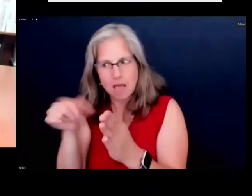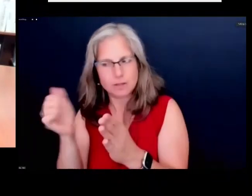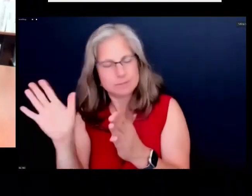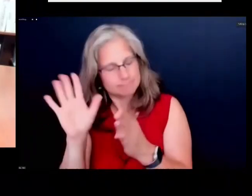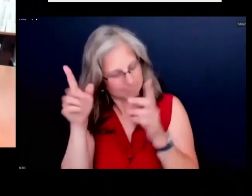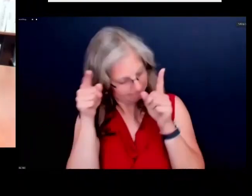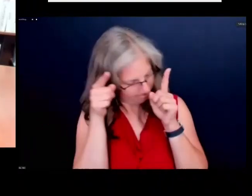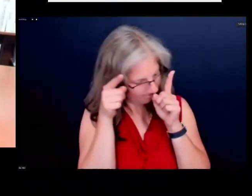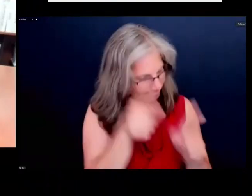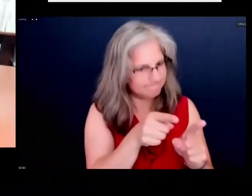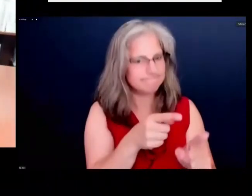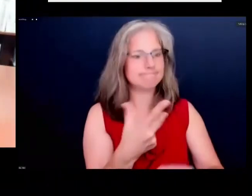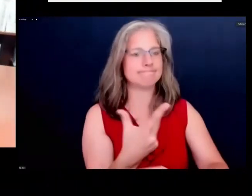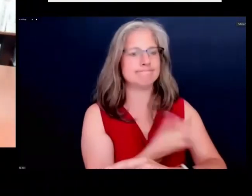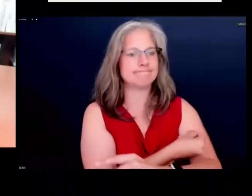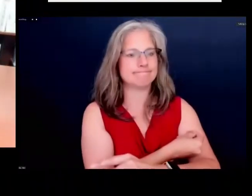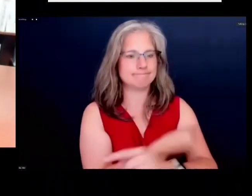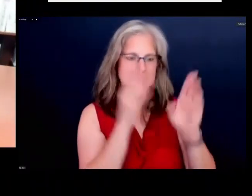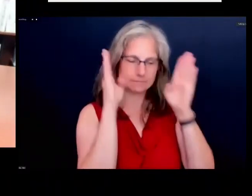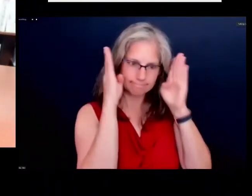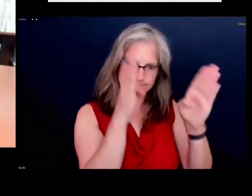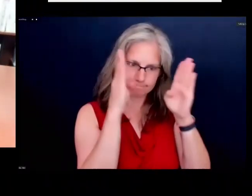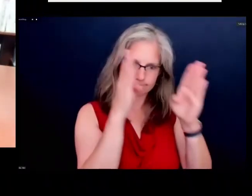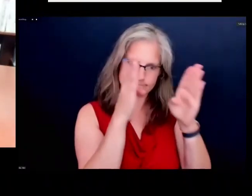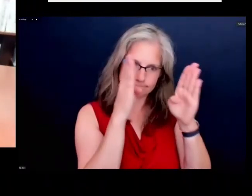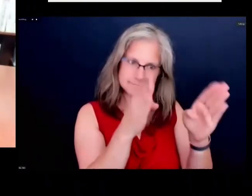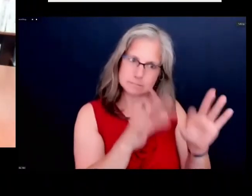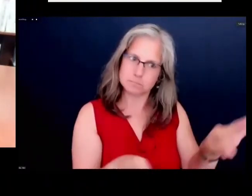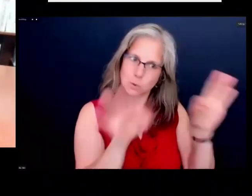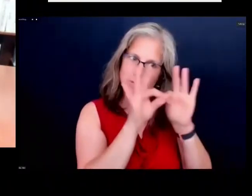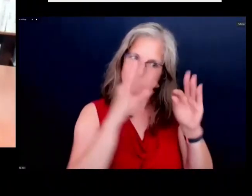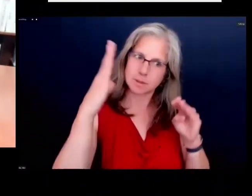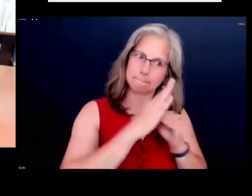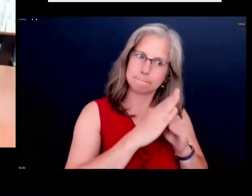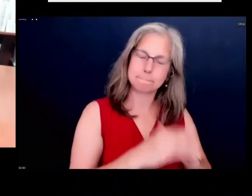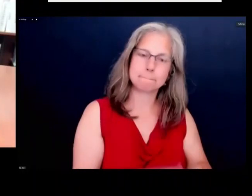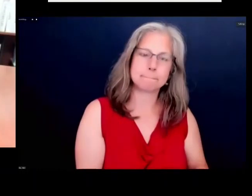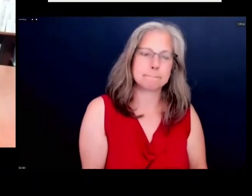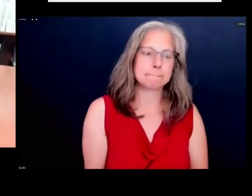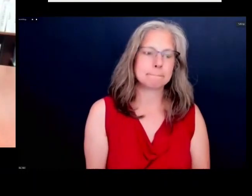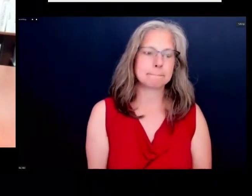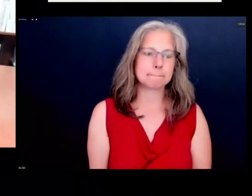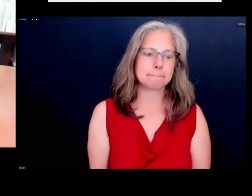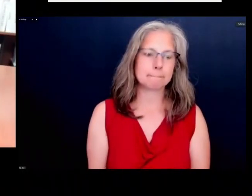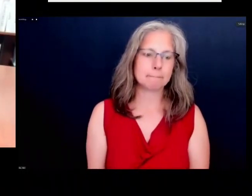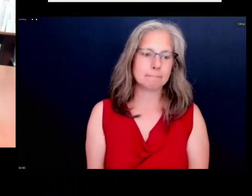We want to make sure that we don't deviate from that effort.